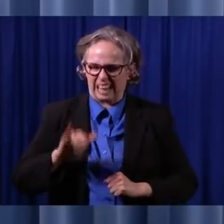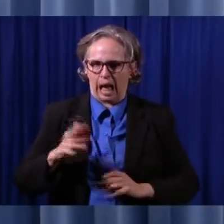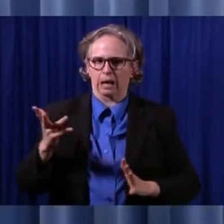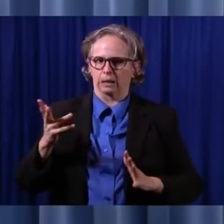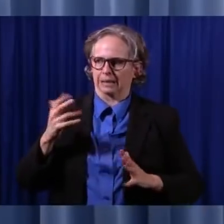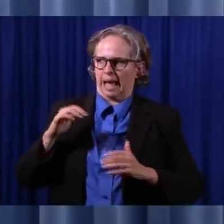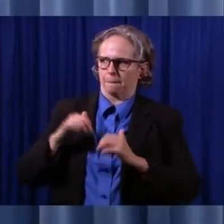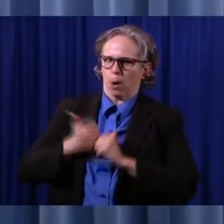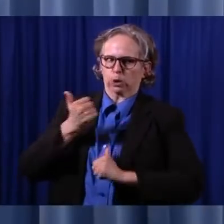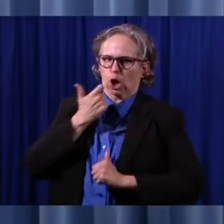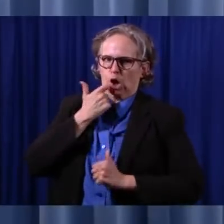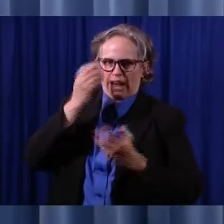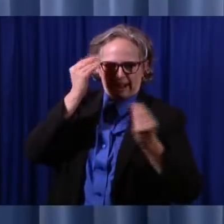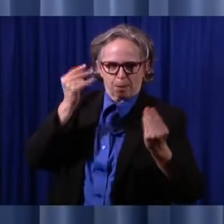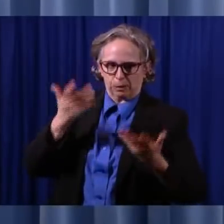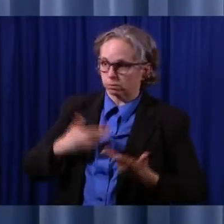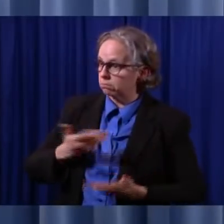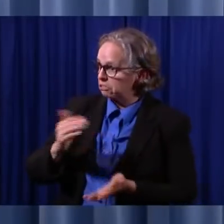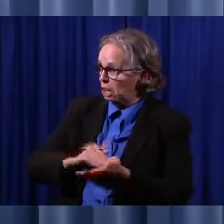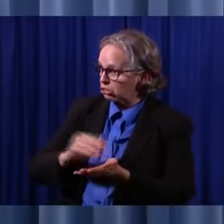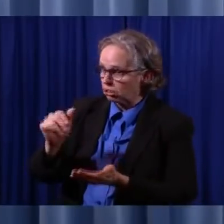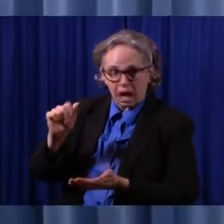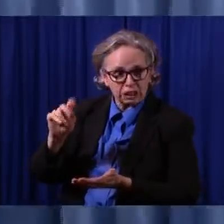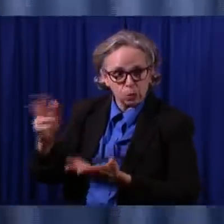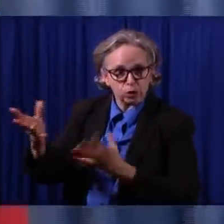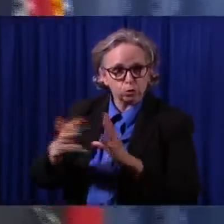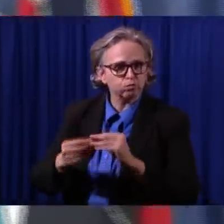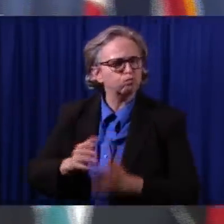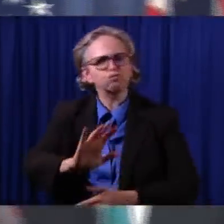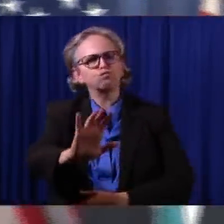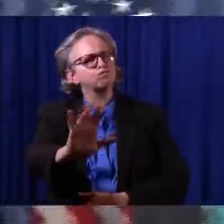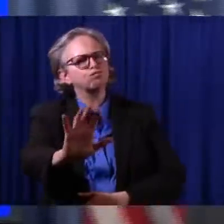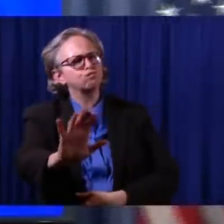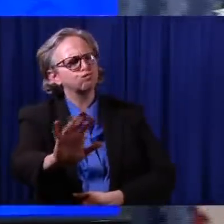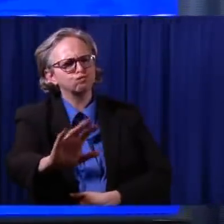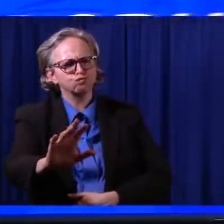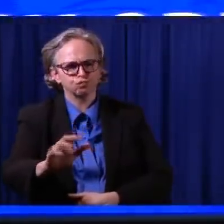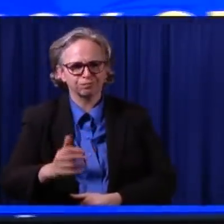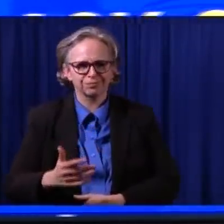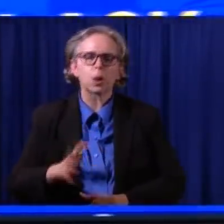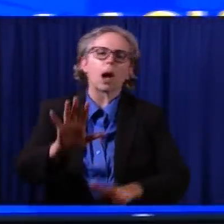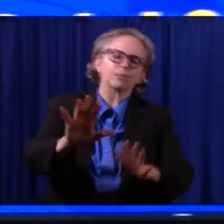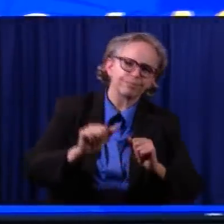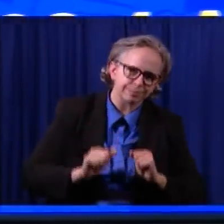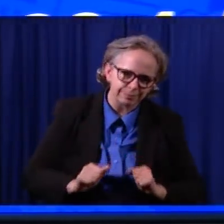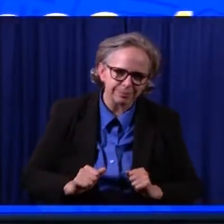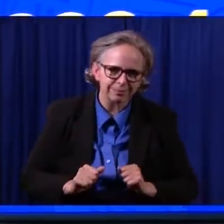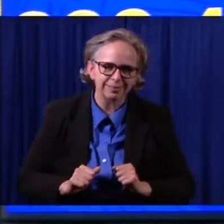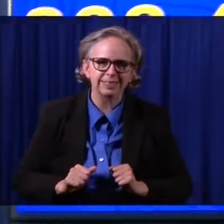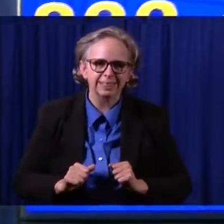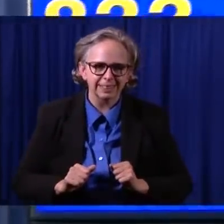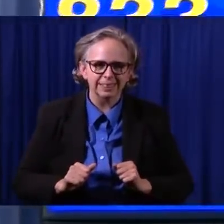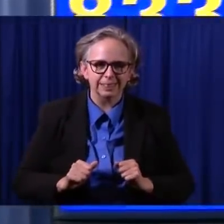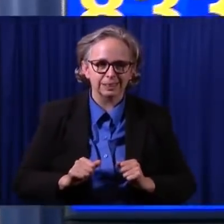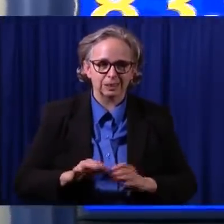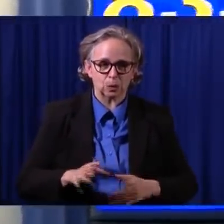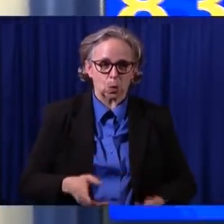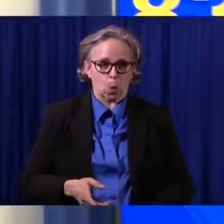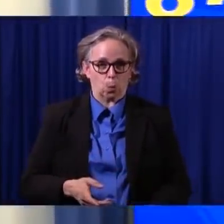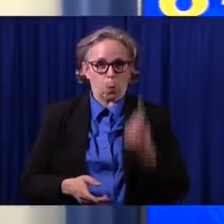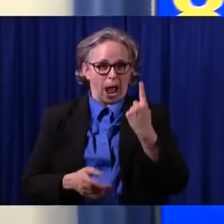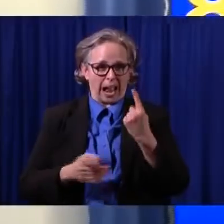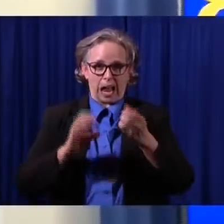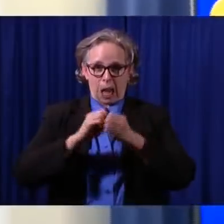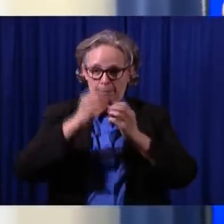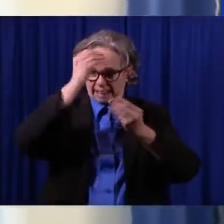got any comments on the? That was very good. And I think you've always said, it's never going to be any one indicator. I think we